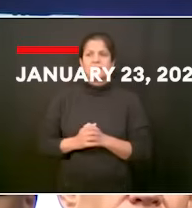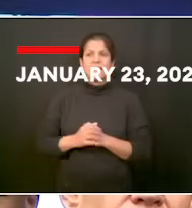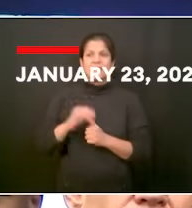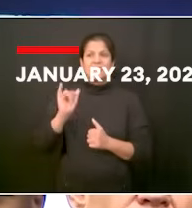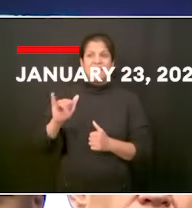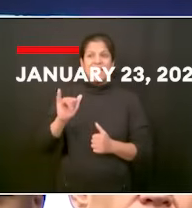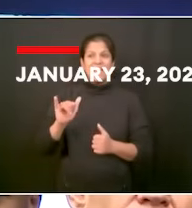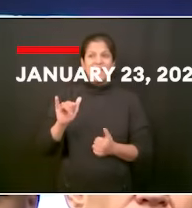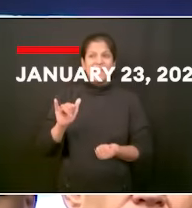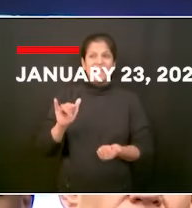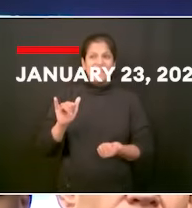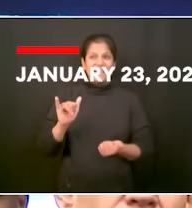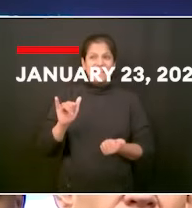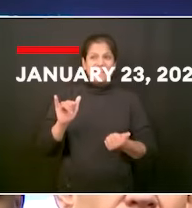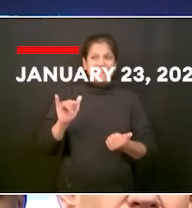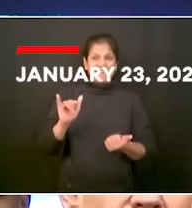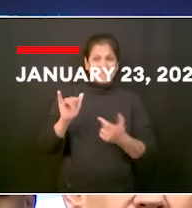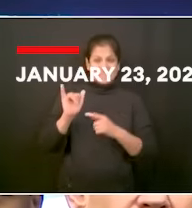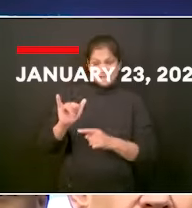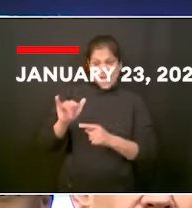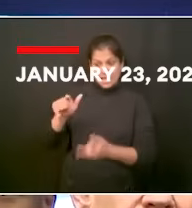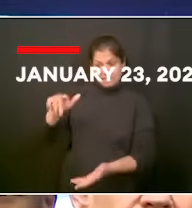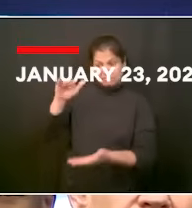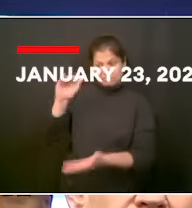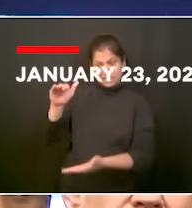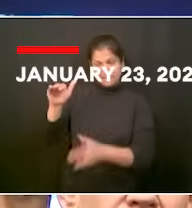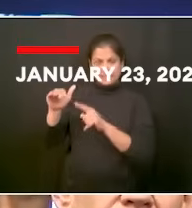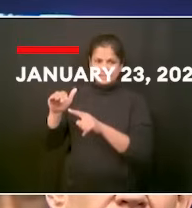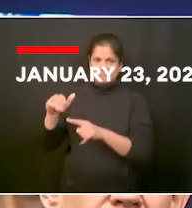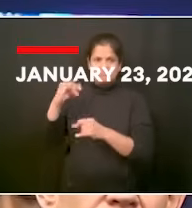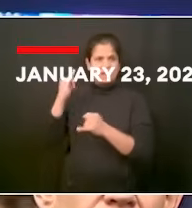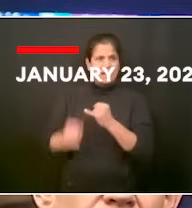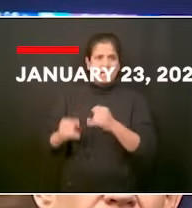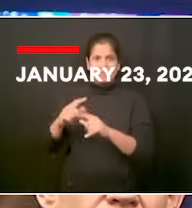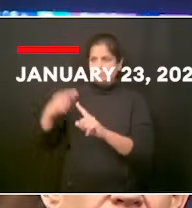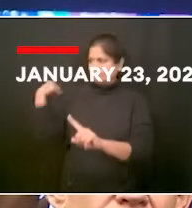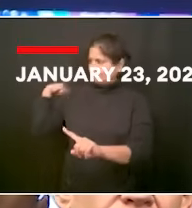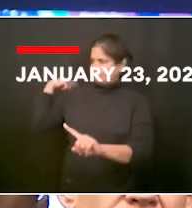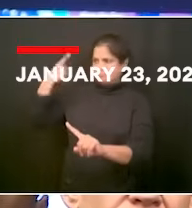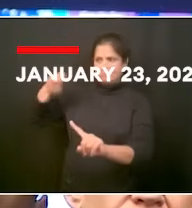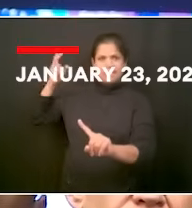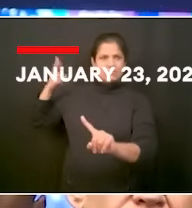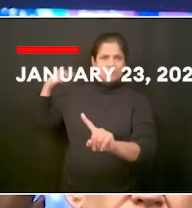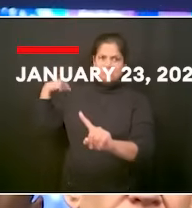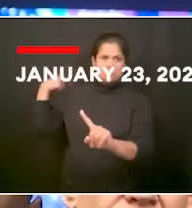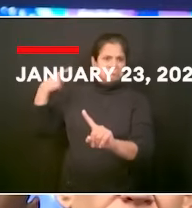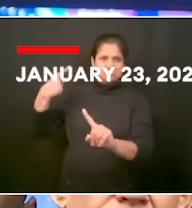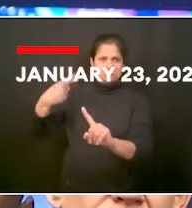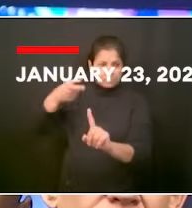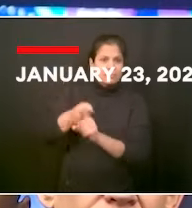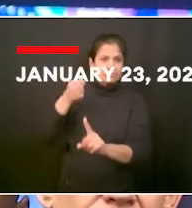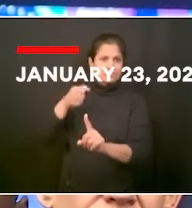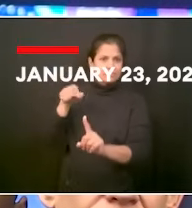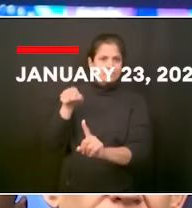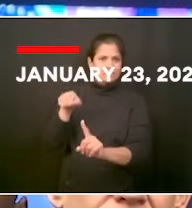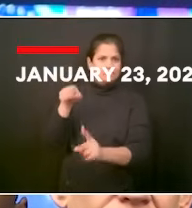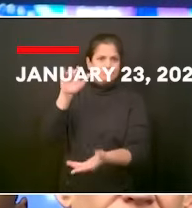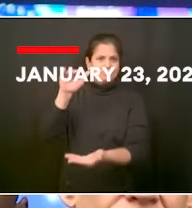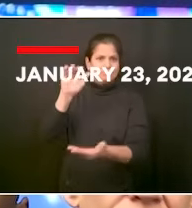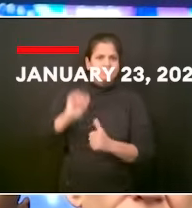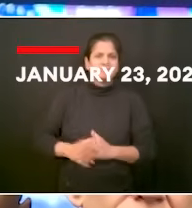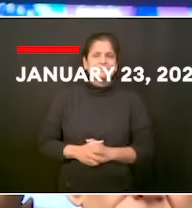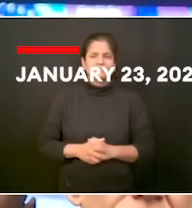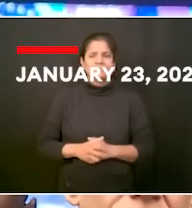ago. This weekend is going to be cold, it is going to be windy, and above all else, it is going to be a weekend where your city is